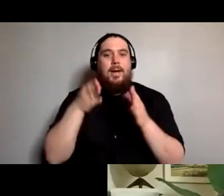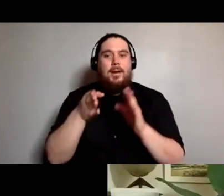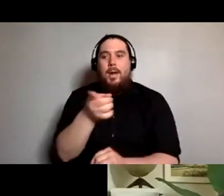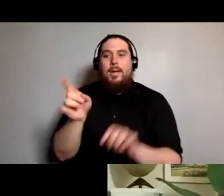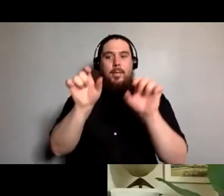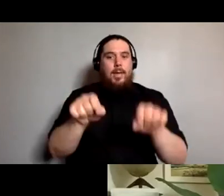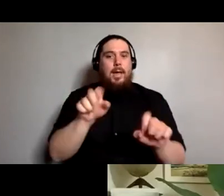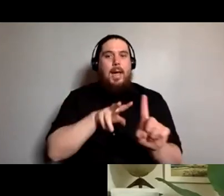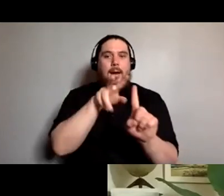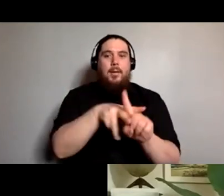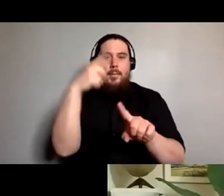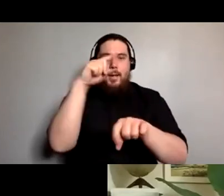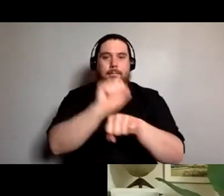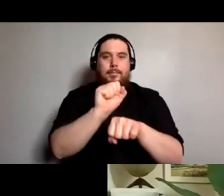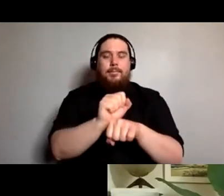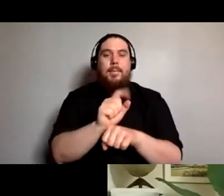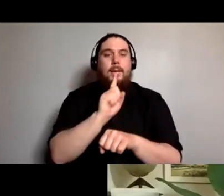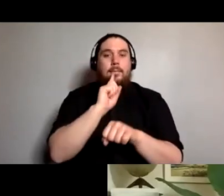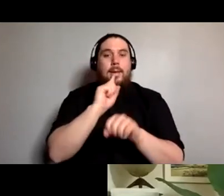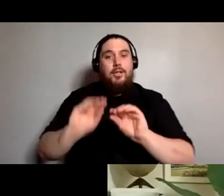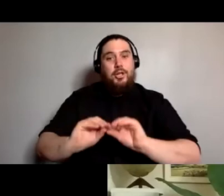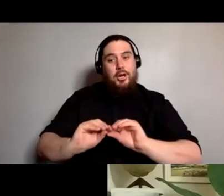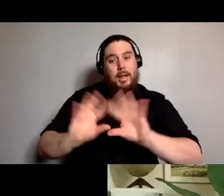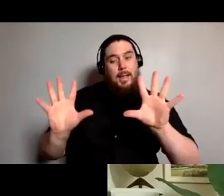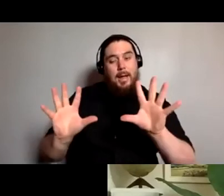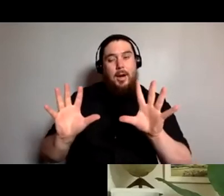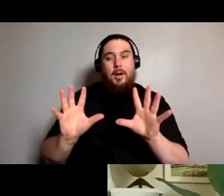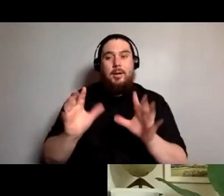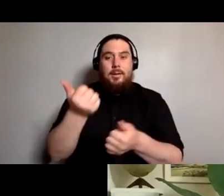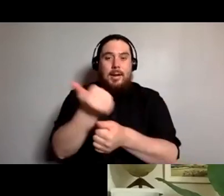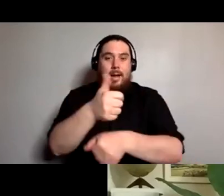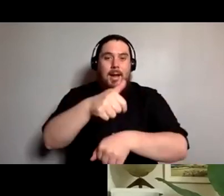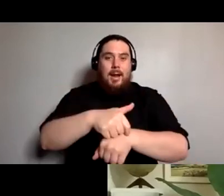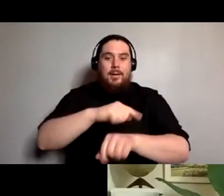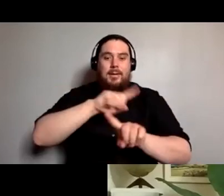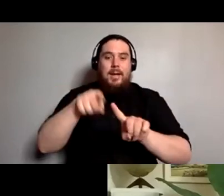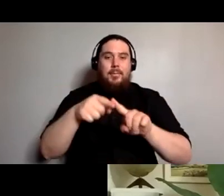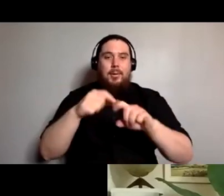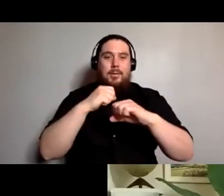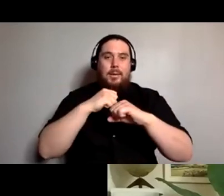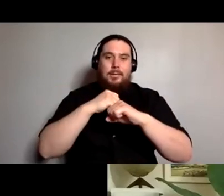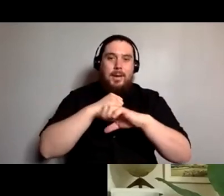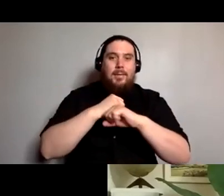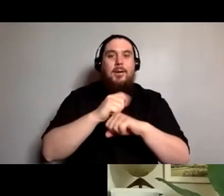sure that is clear, and in every time we advertise, make sure that people know that.